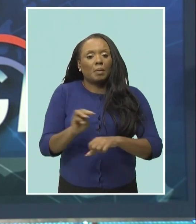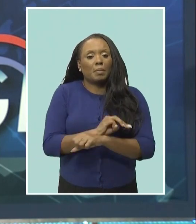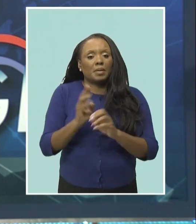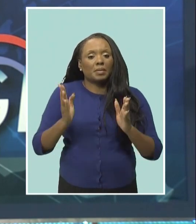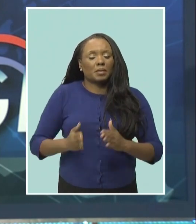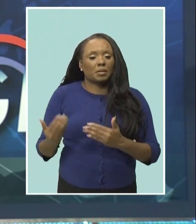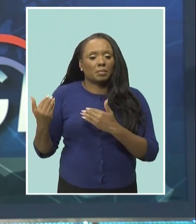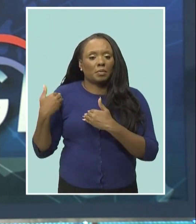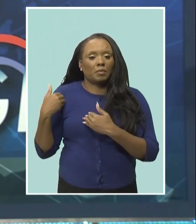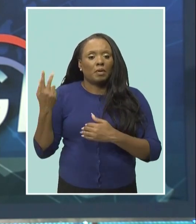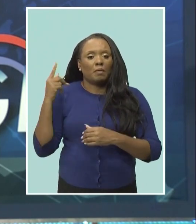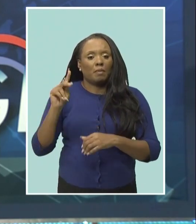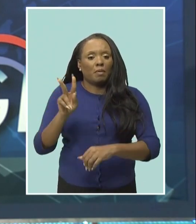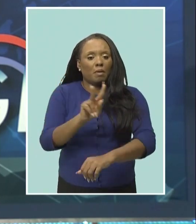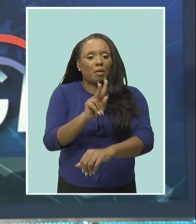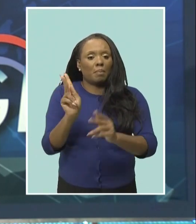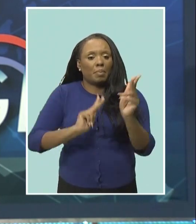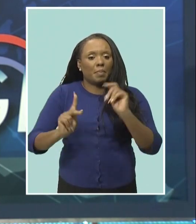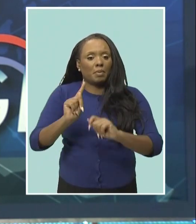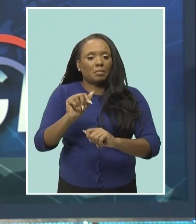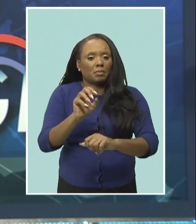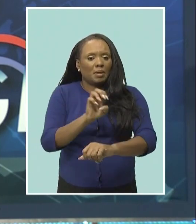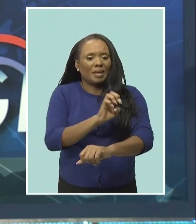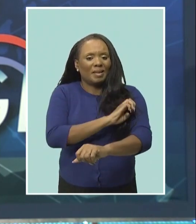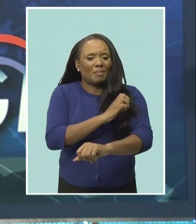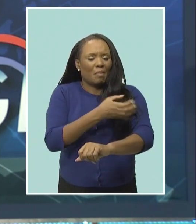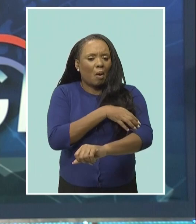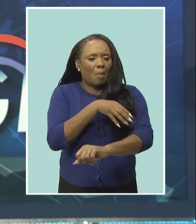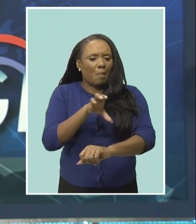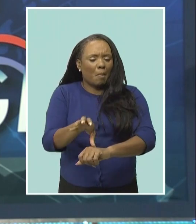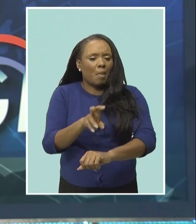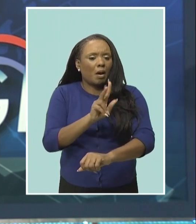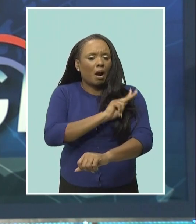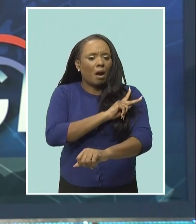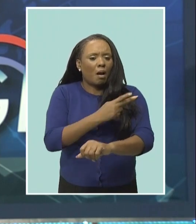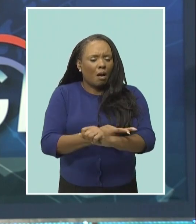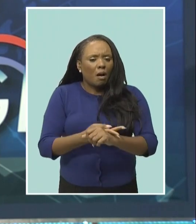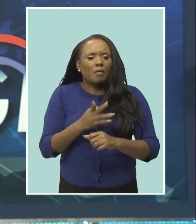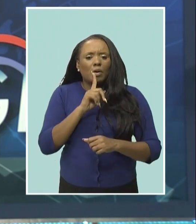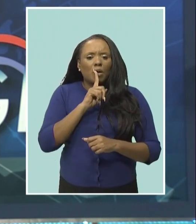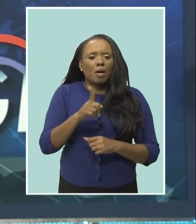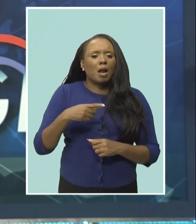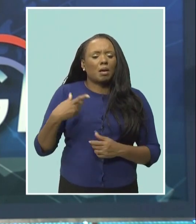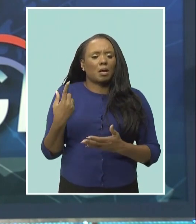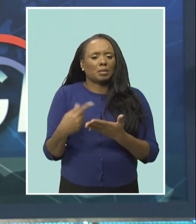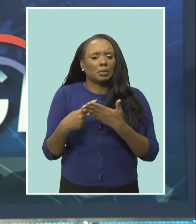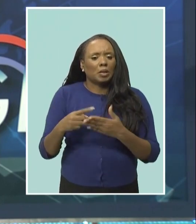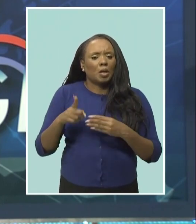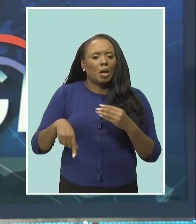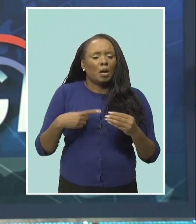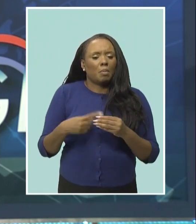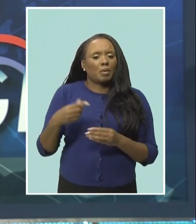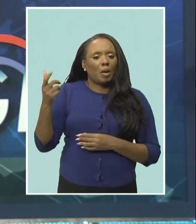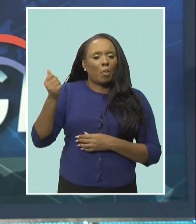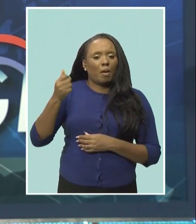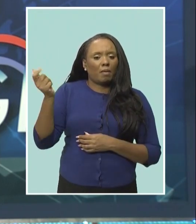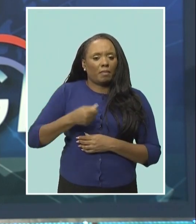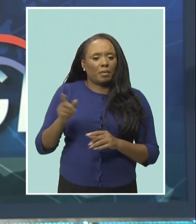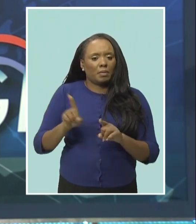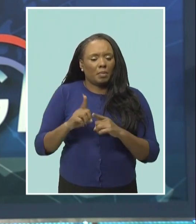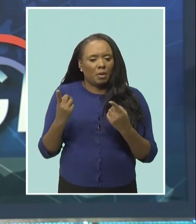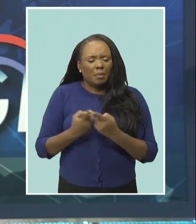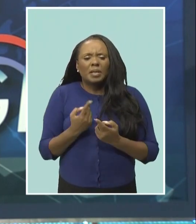is giving strong support to the Welfare Department. Speaking to CBC News this evening, Minister Humphrey says many negative things have been said